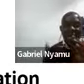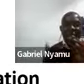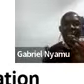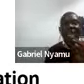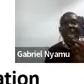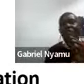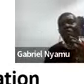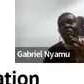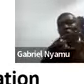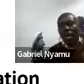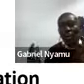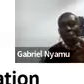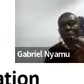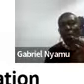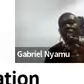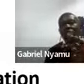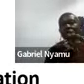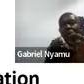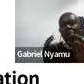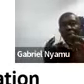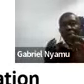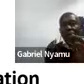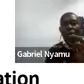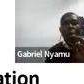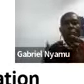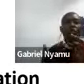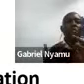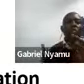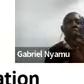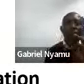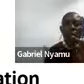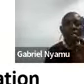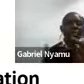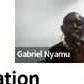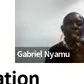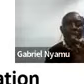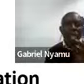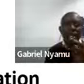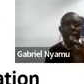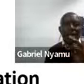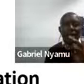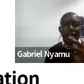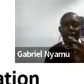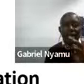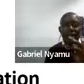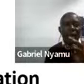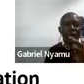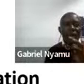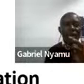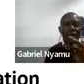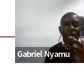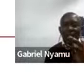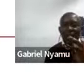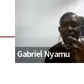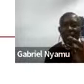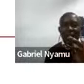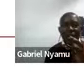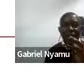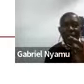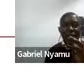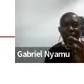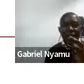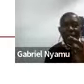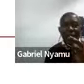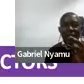with those lies. So try to tap also from the generational purpose, what could be your role in participating in that. One more slide, I think, and